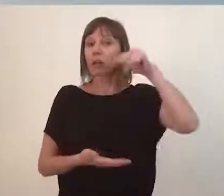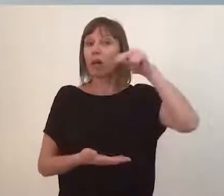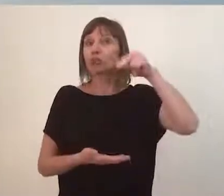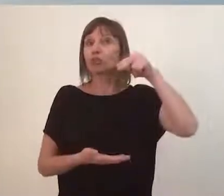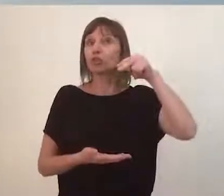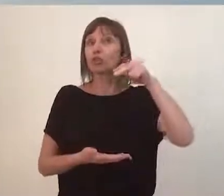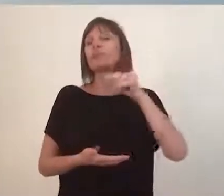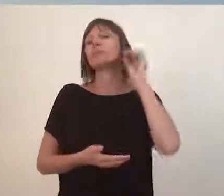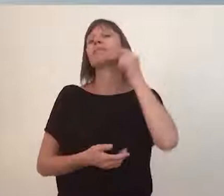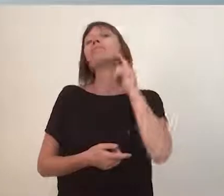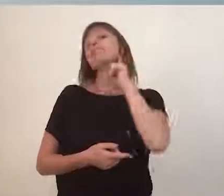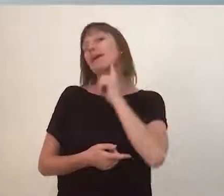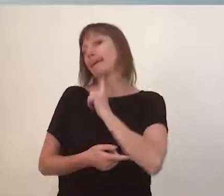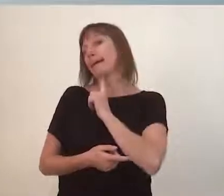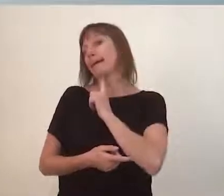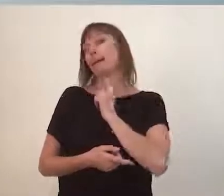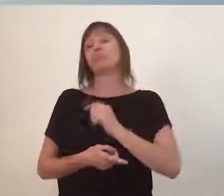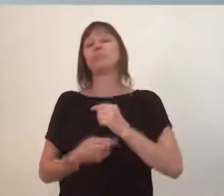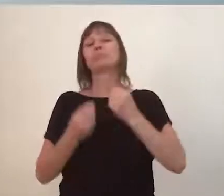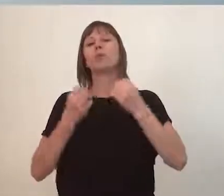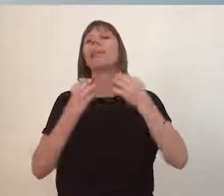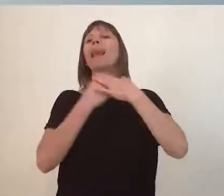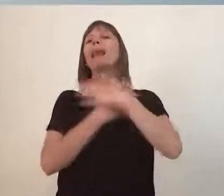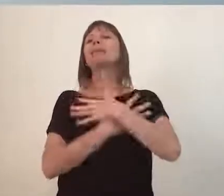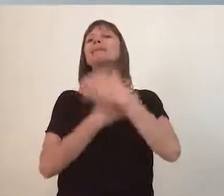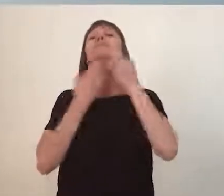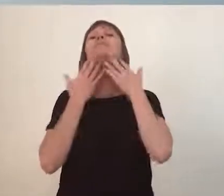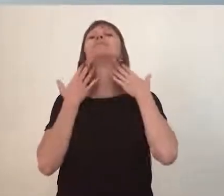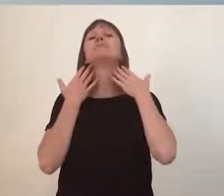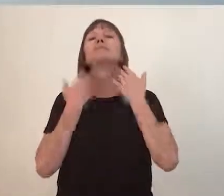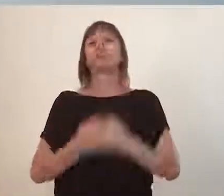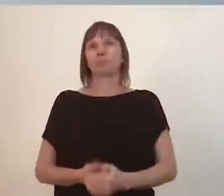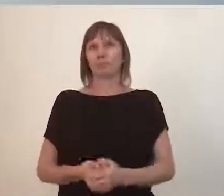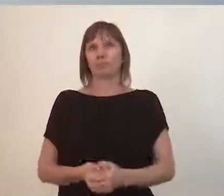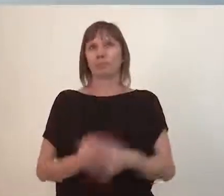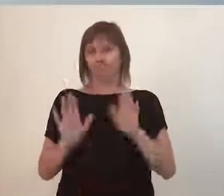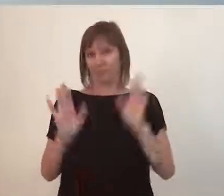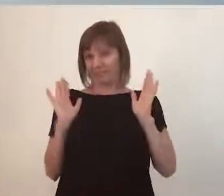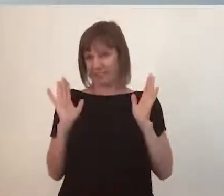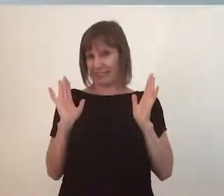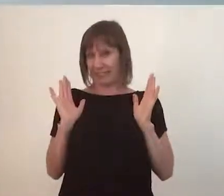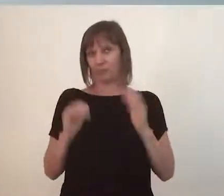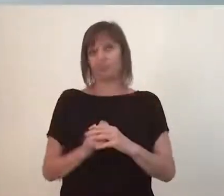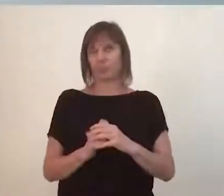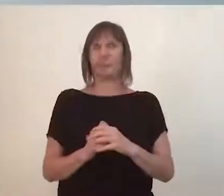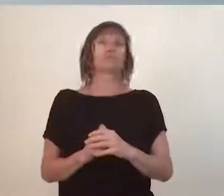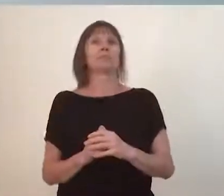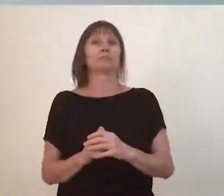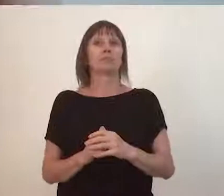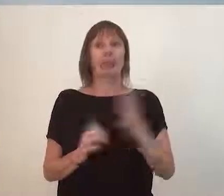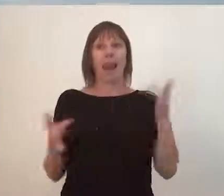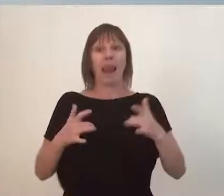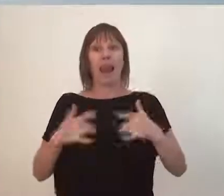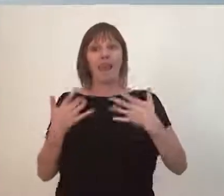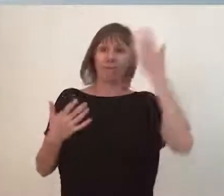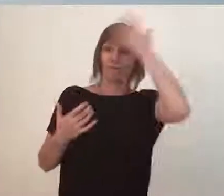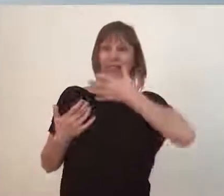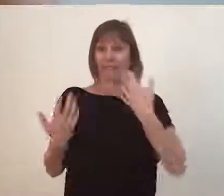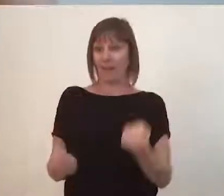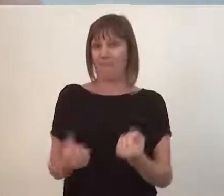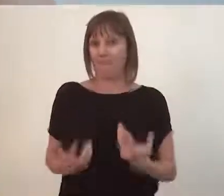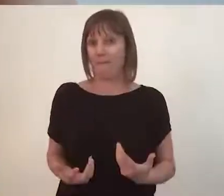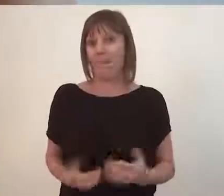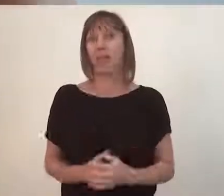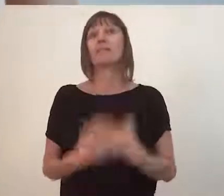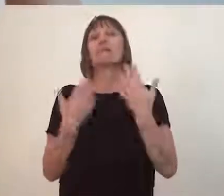And then I bring whatever's left on the brush just down my jawline as well. Okay, contour is on.